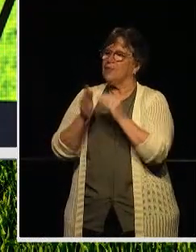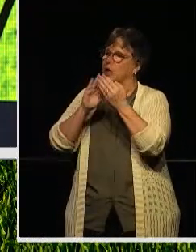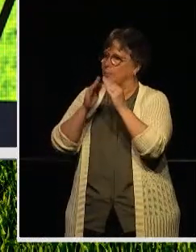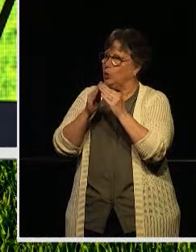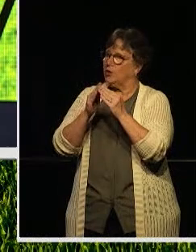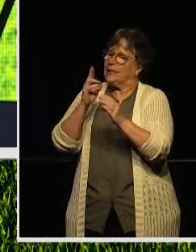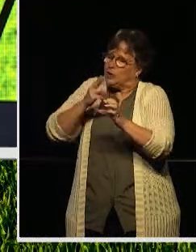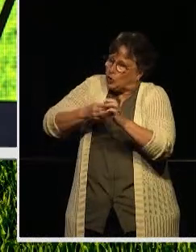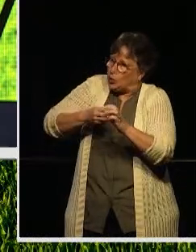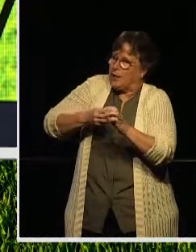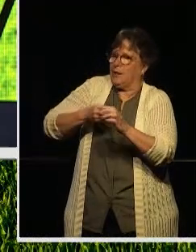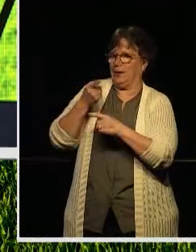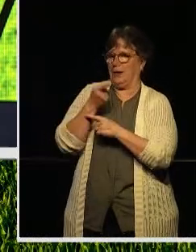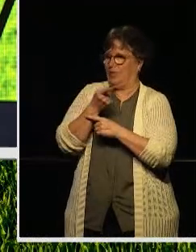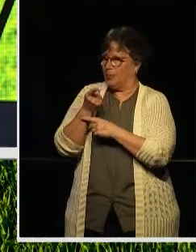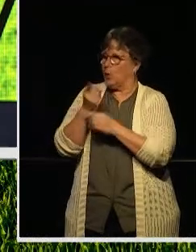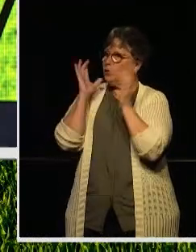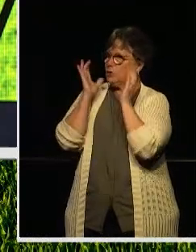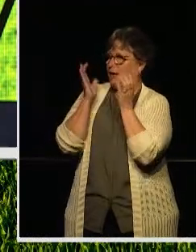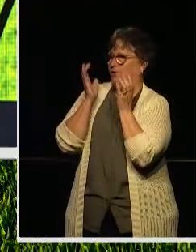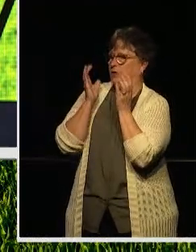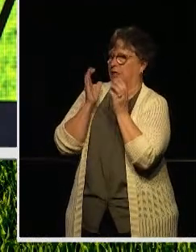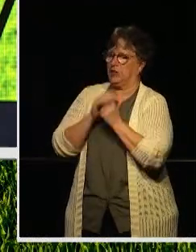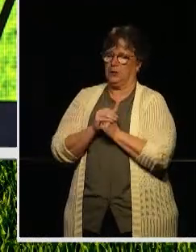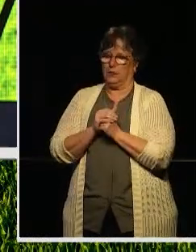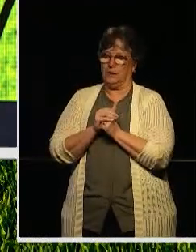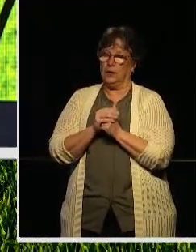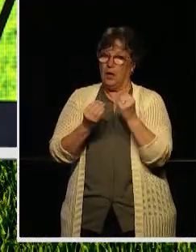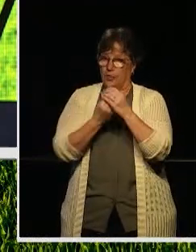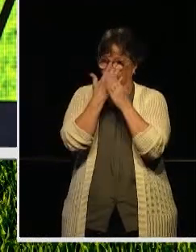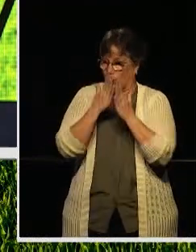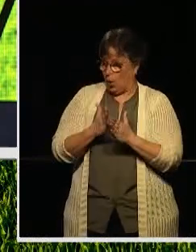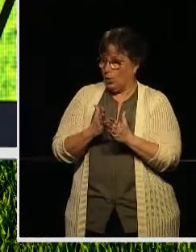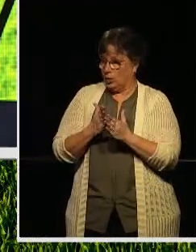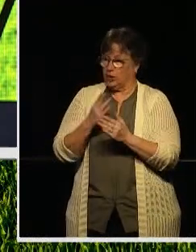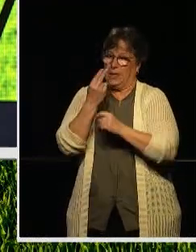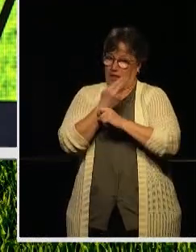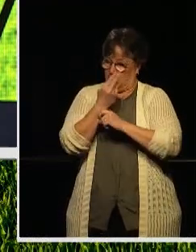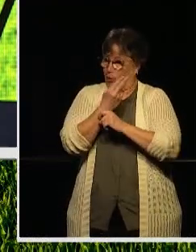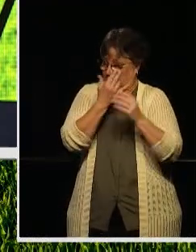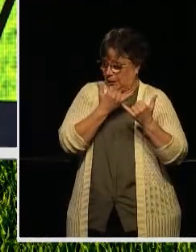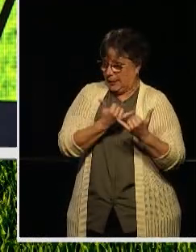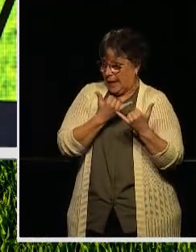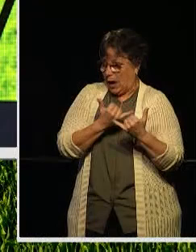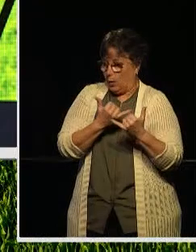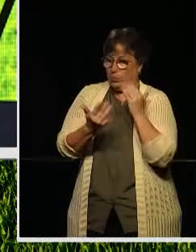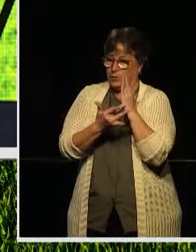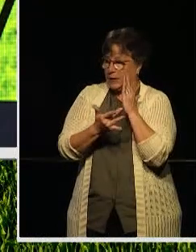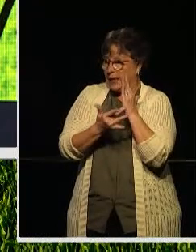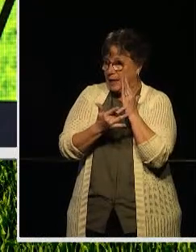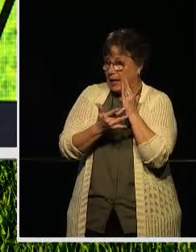those conversations. Not only the growers that are actually currently using the technologies today. So I think